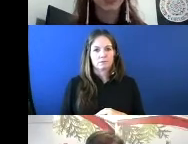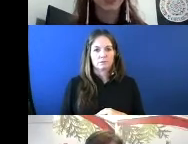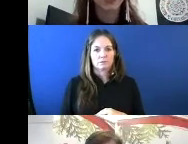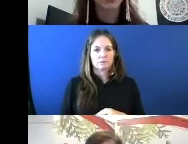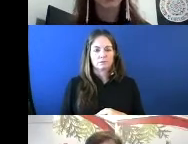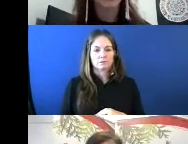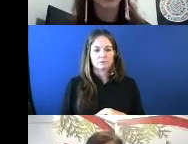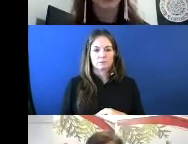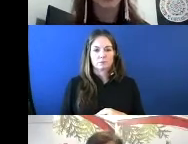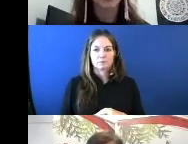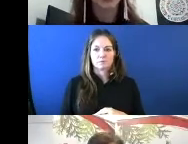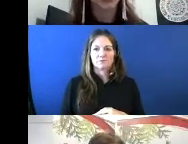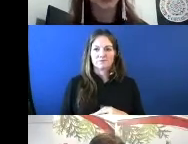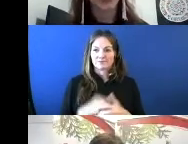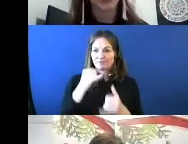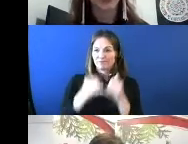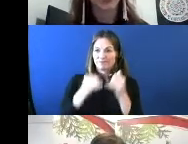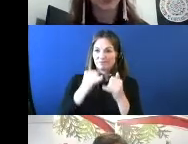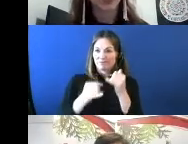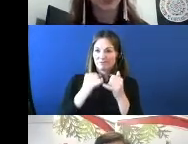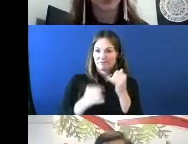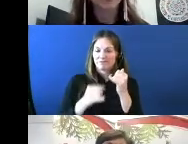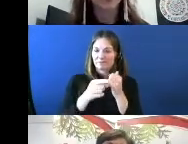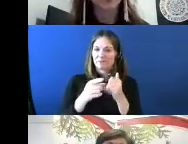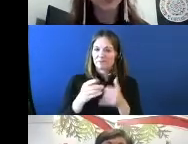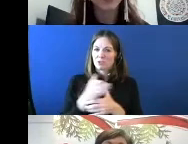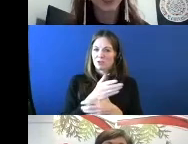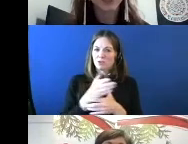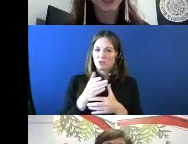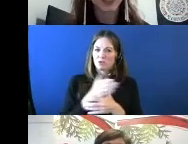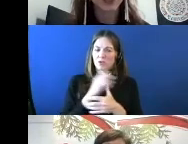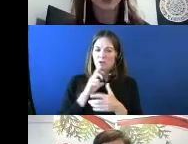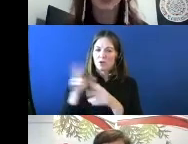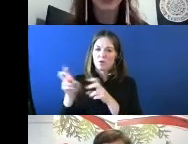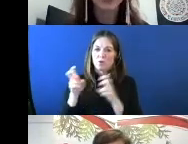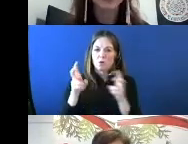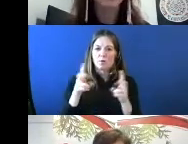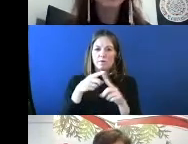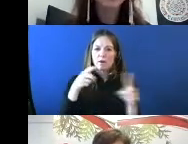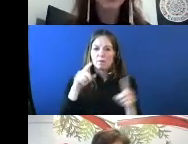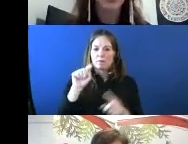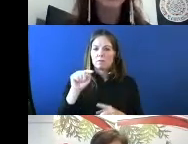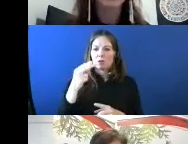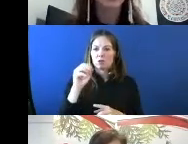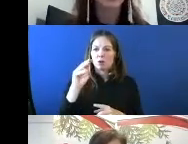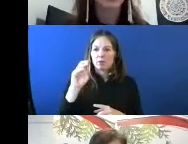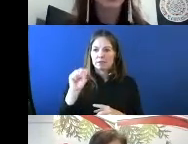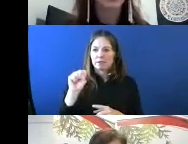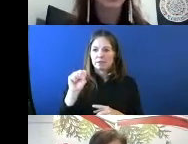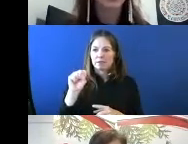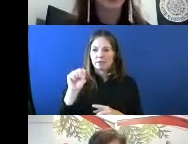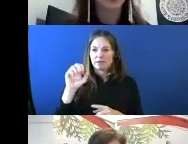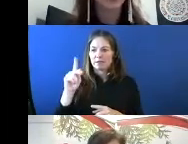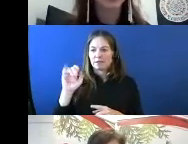And in closing, I just wanted to share a quote from Thomas King that I just really like. So